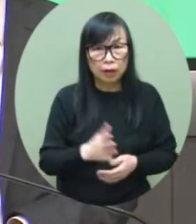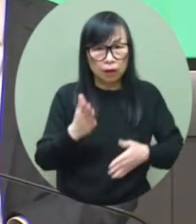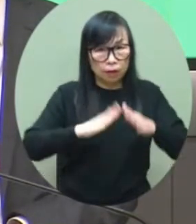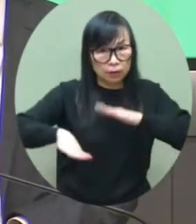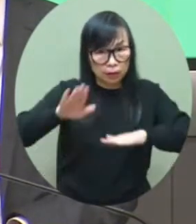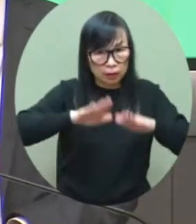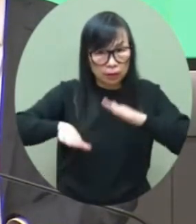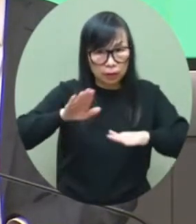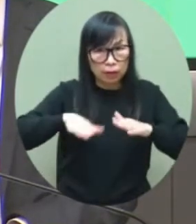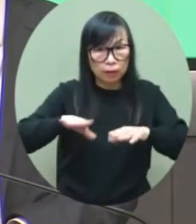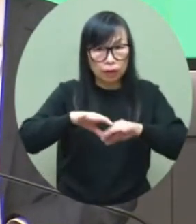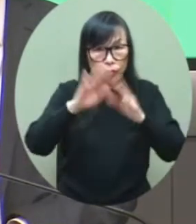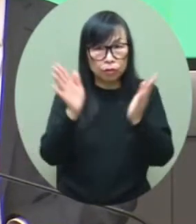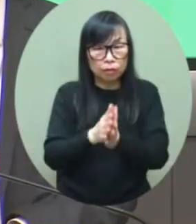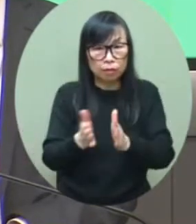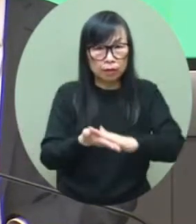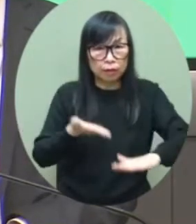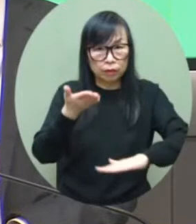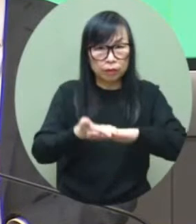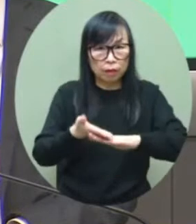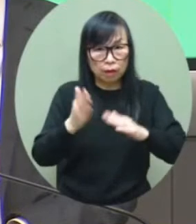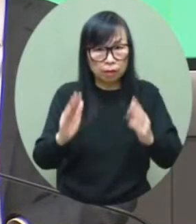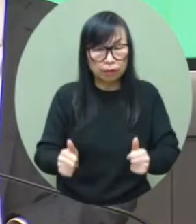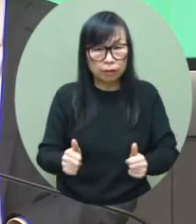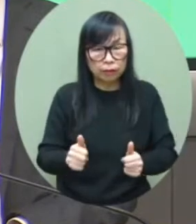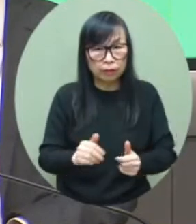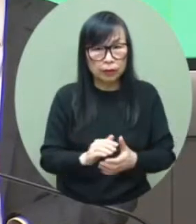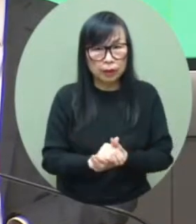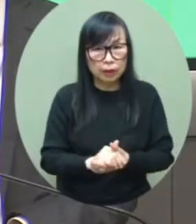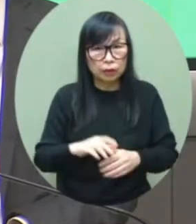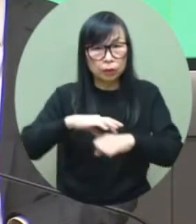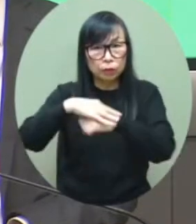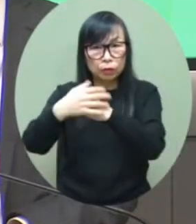different in each case. And